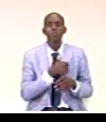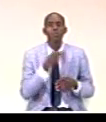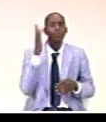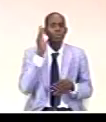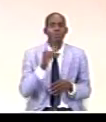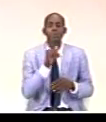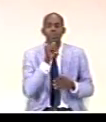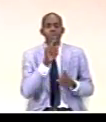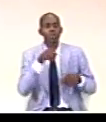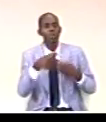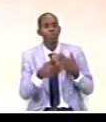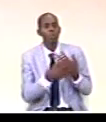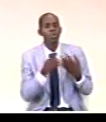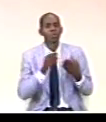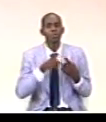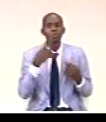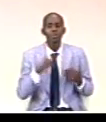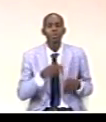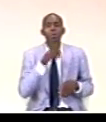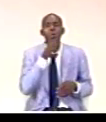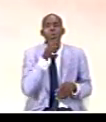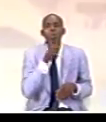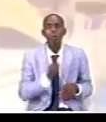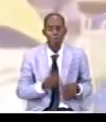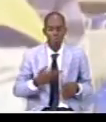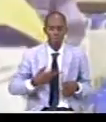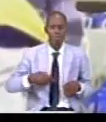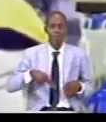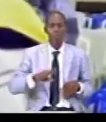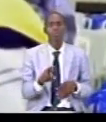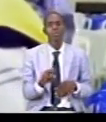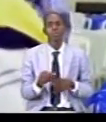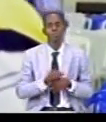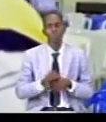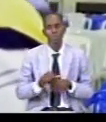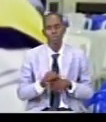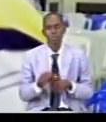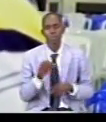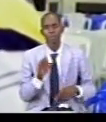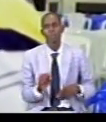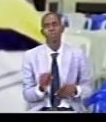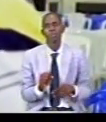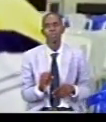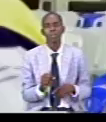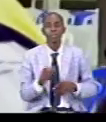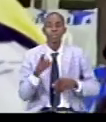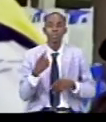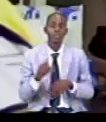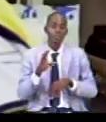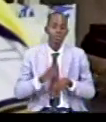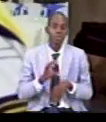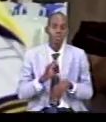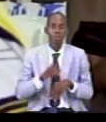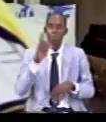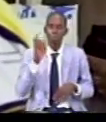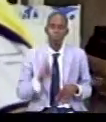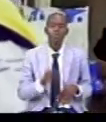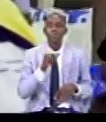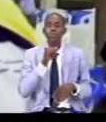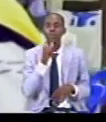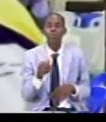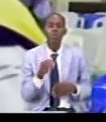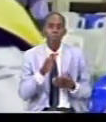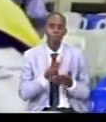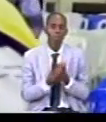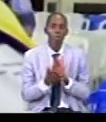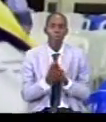the old religion, syncretic religion, religious practices. The church must not become like the